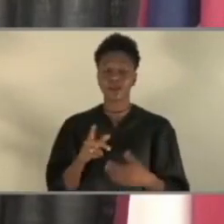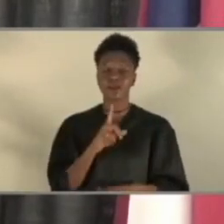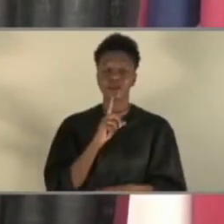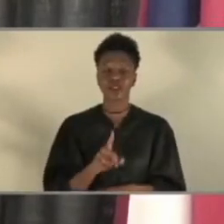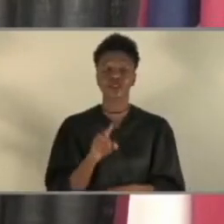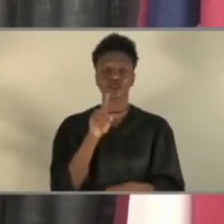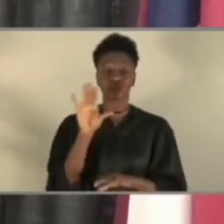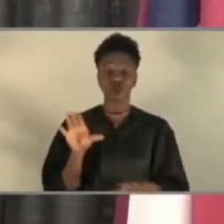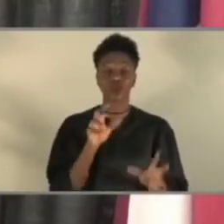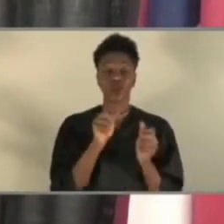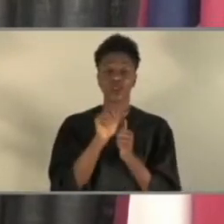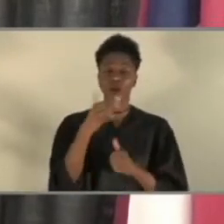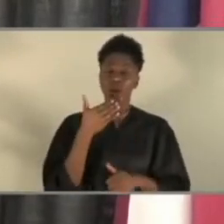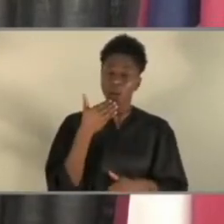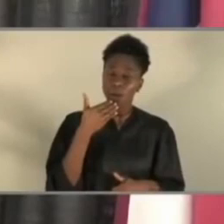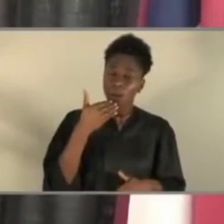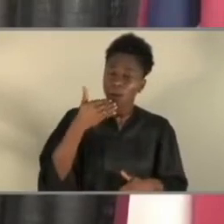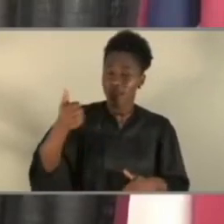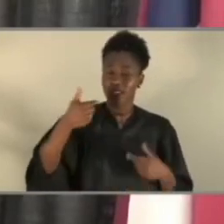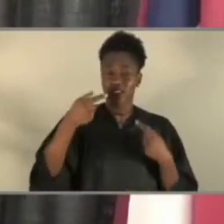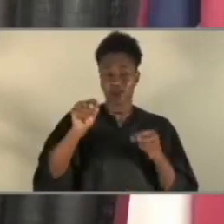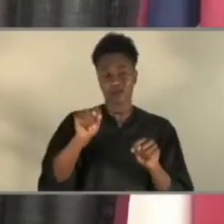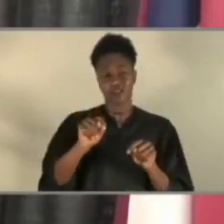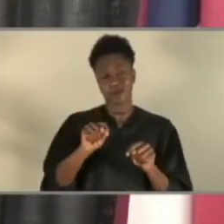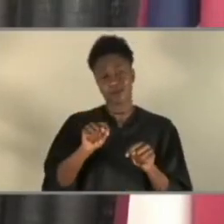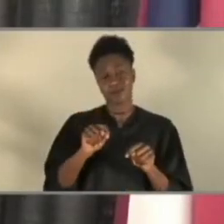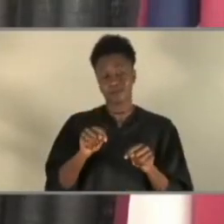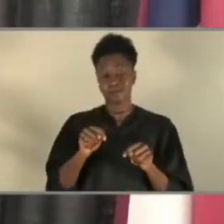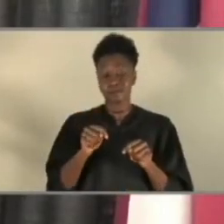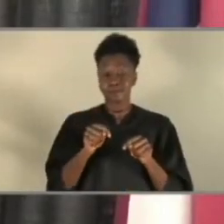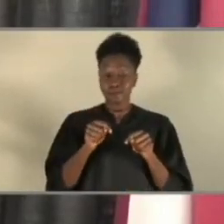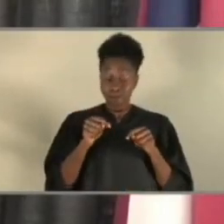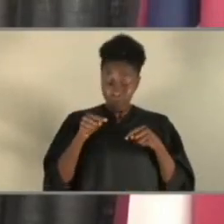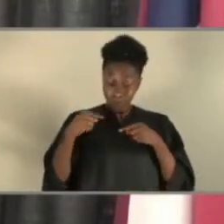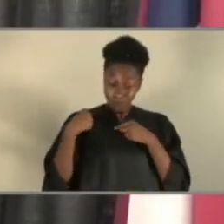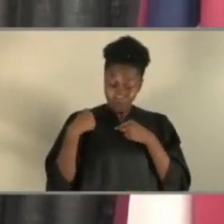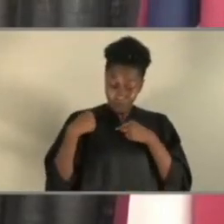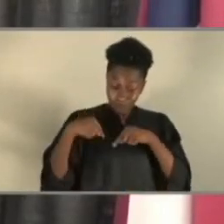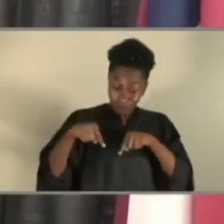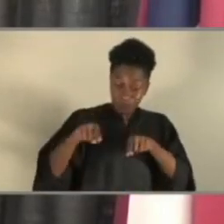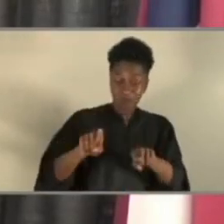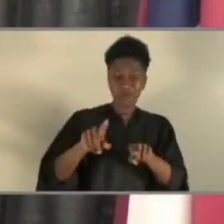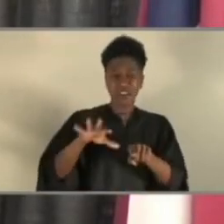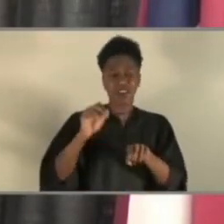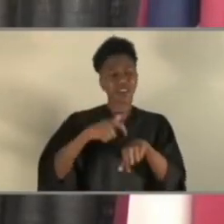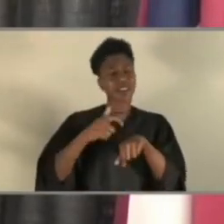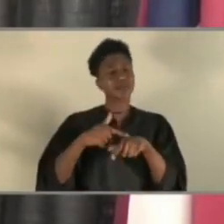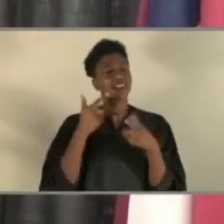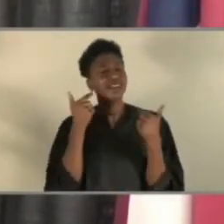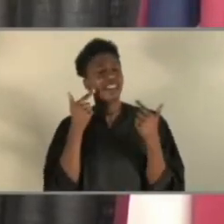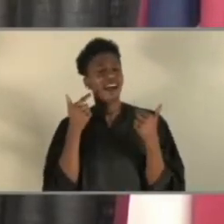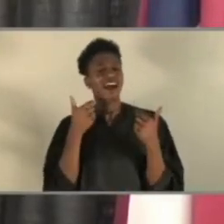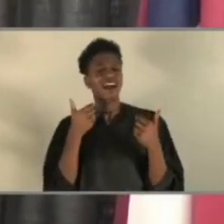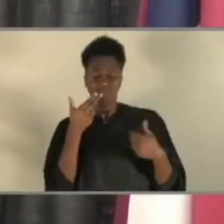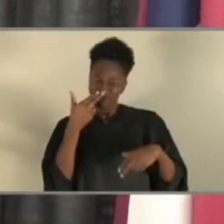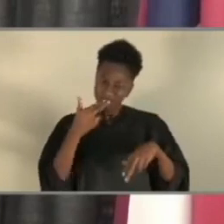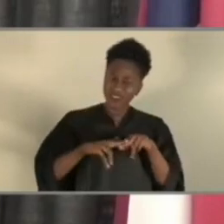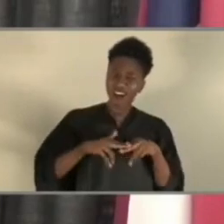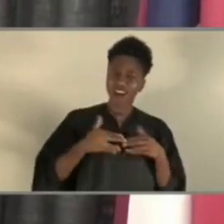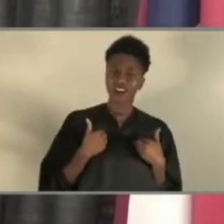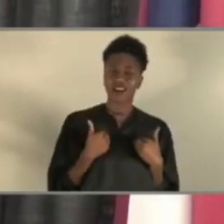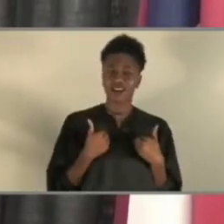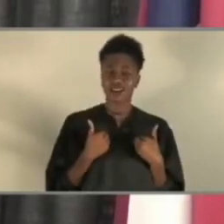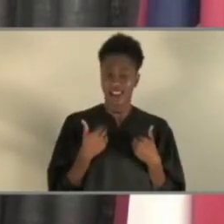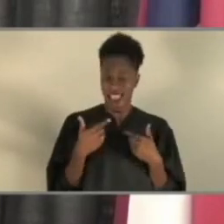do it with your best effort. Along the way, find time to laugh and have fun. Life is